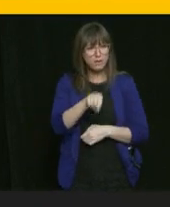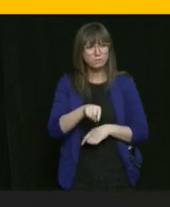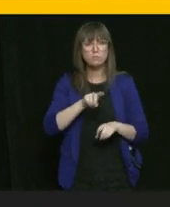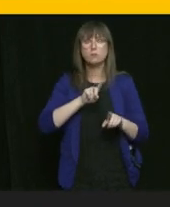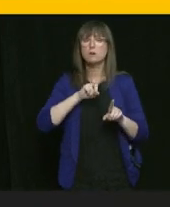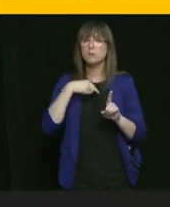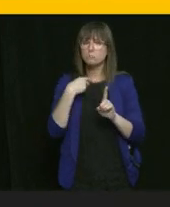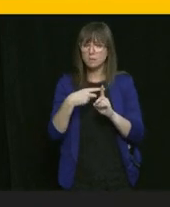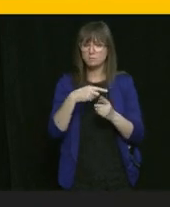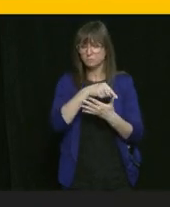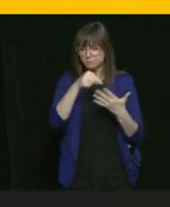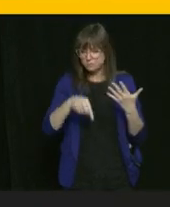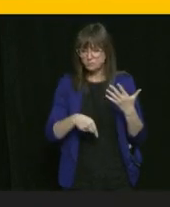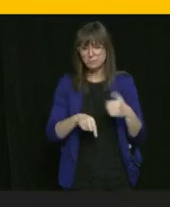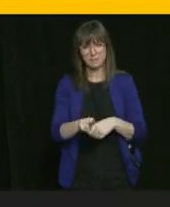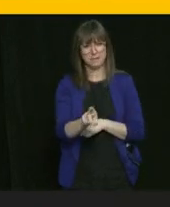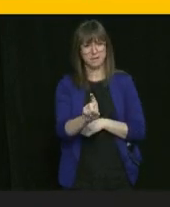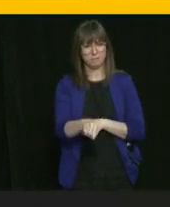also essential